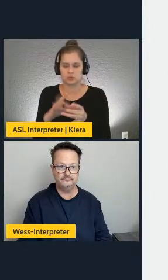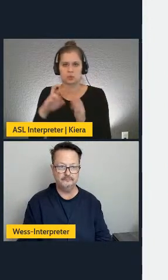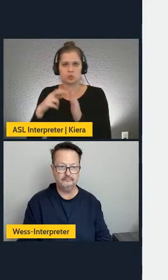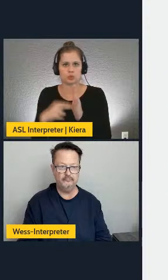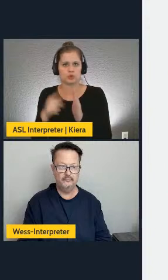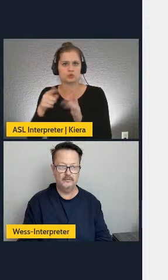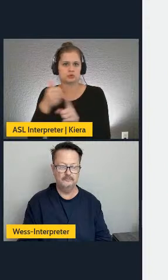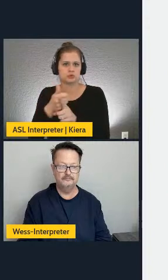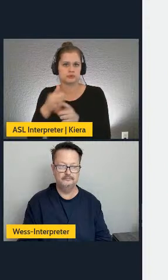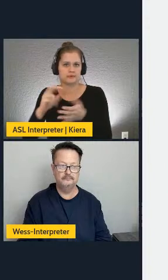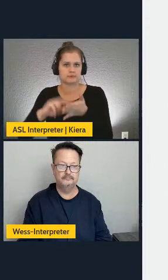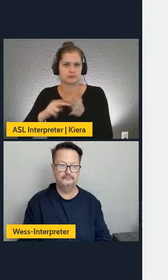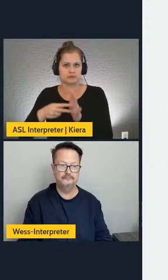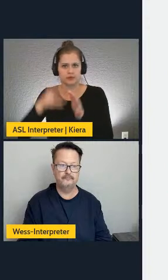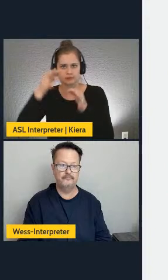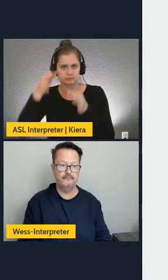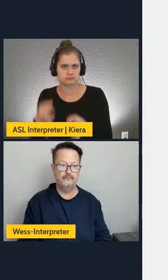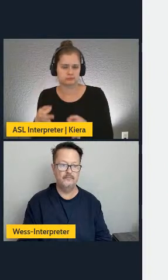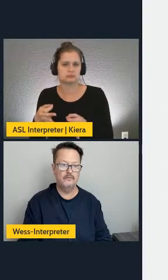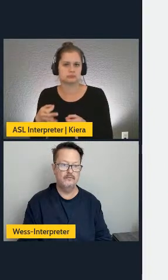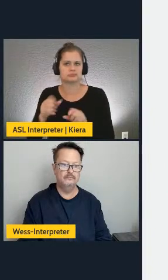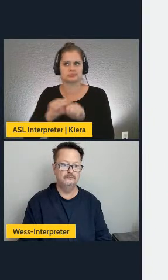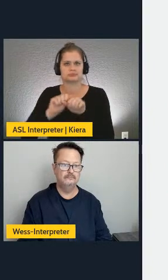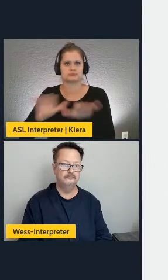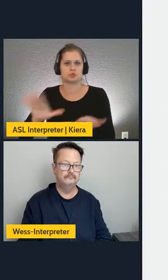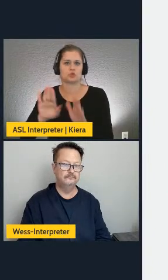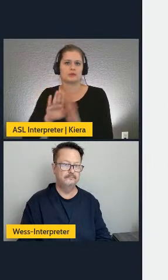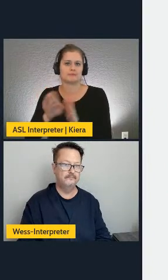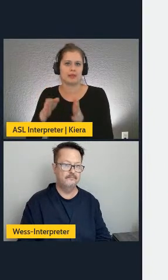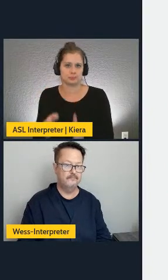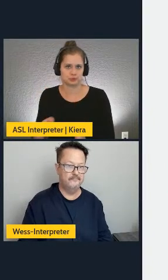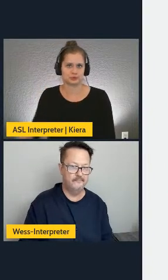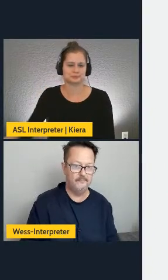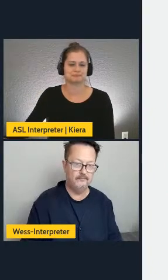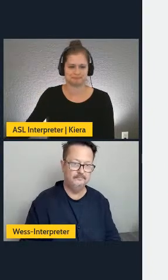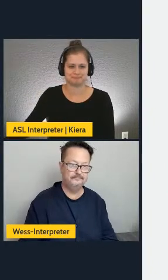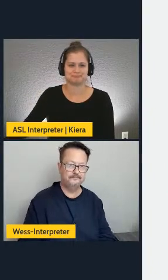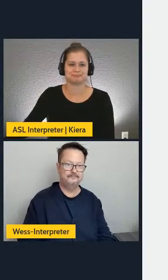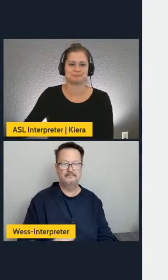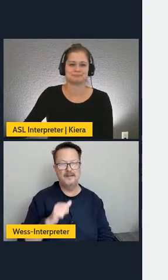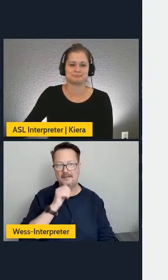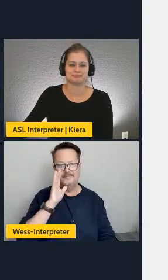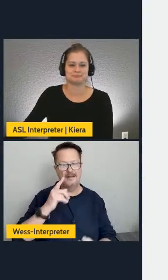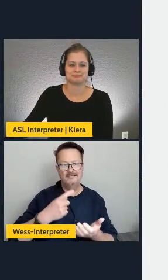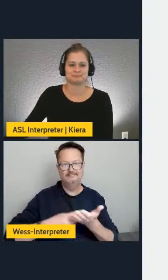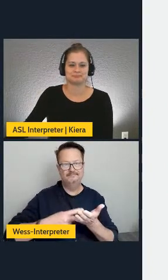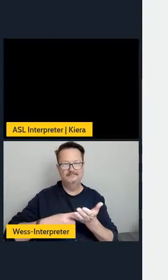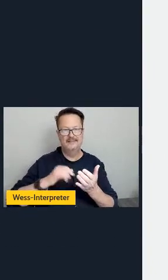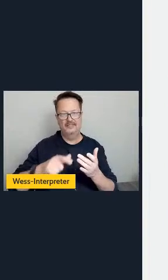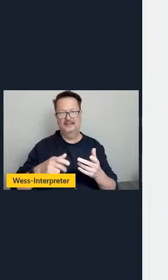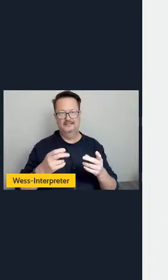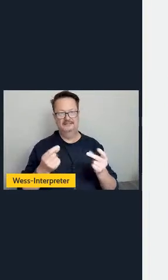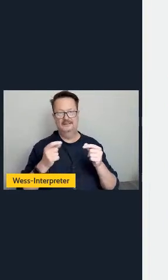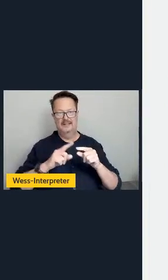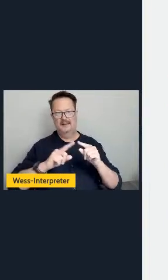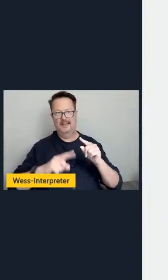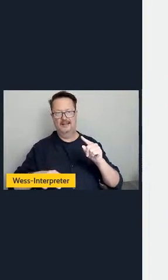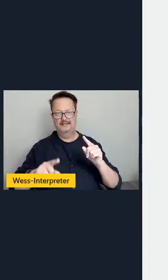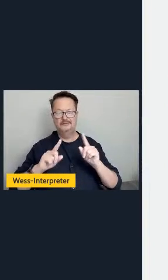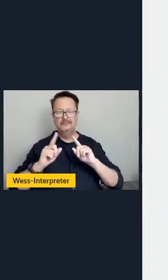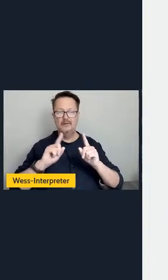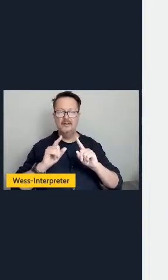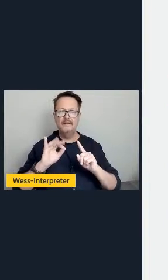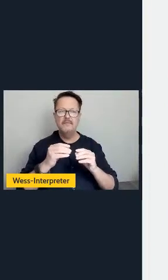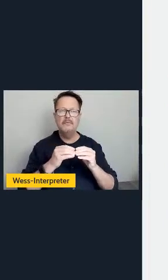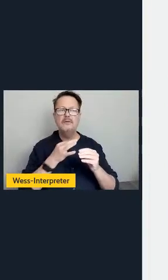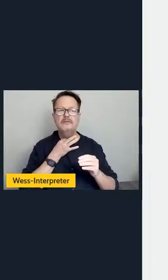those NAG packs and distribute those to your developers. I'm not going to go over that in this lightning talk, but if you're more curious about